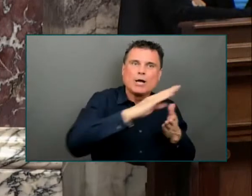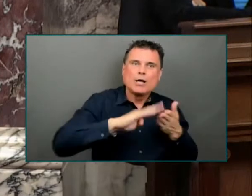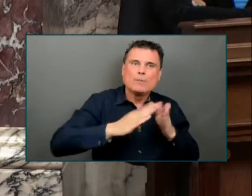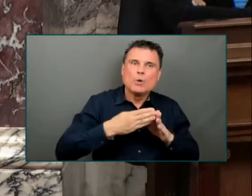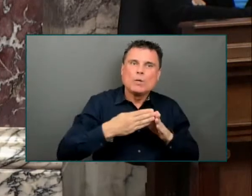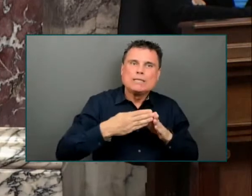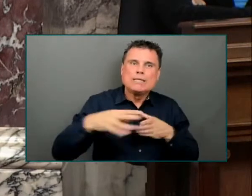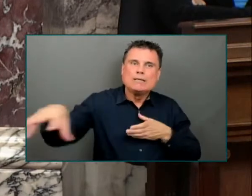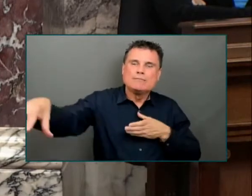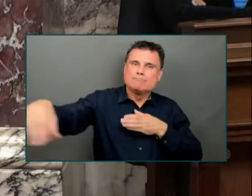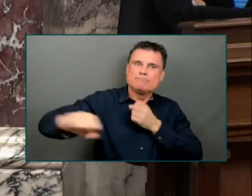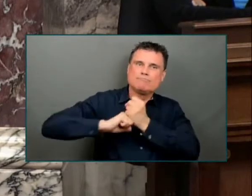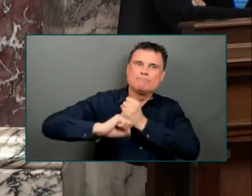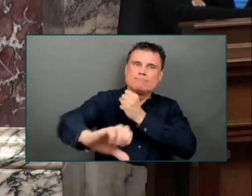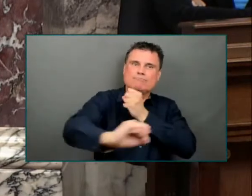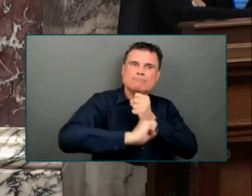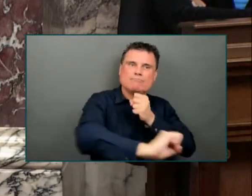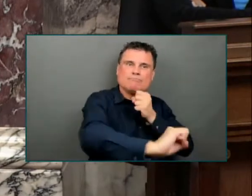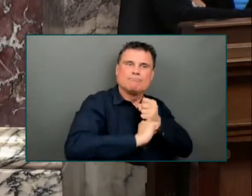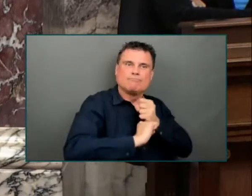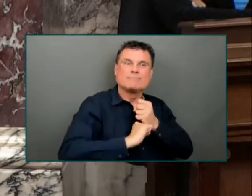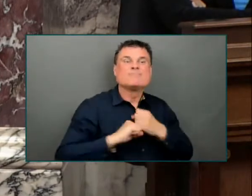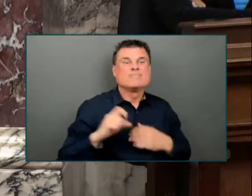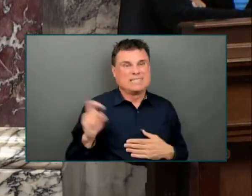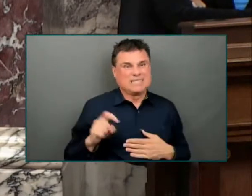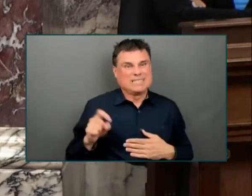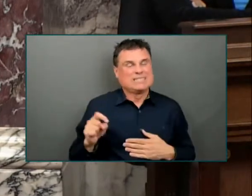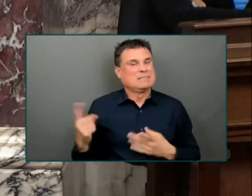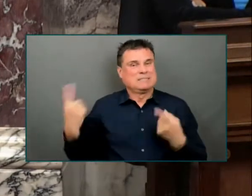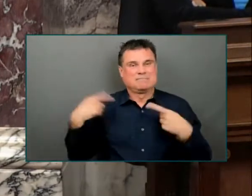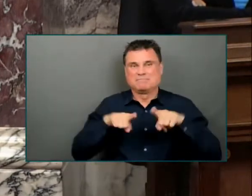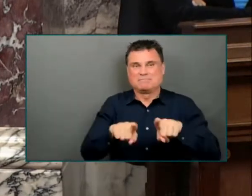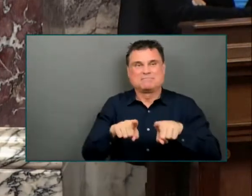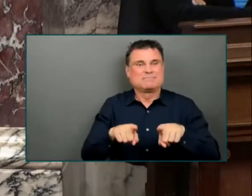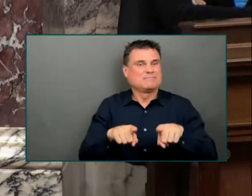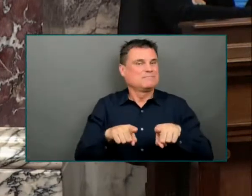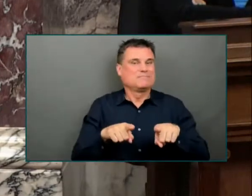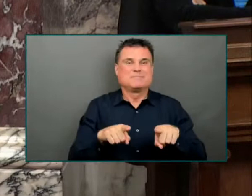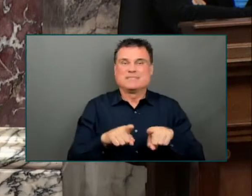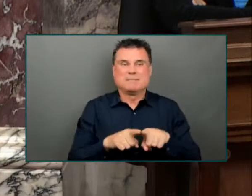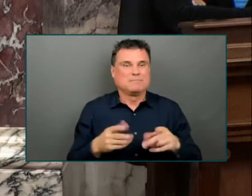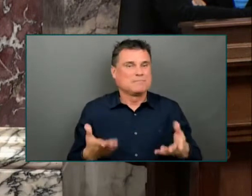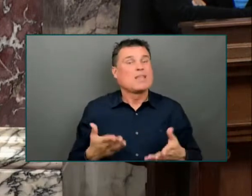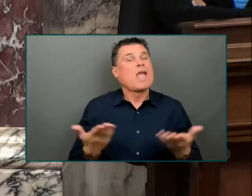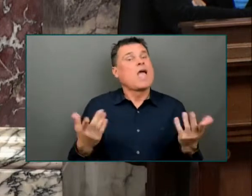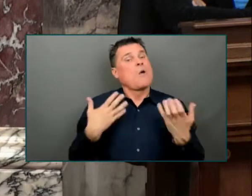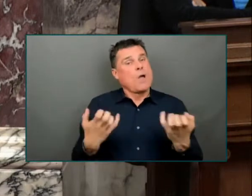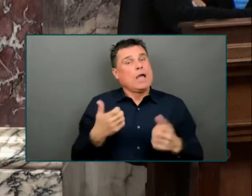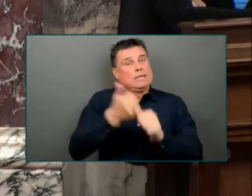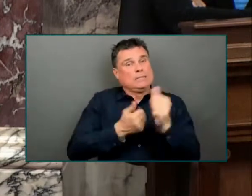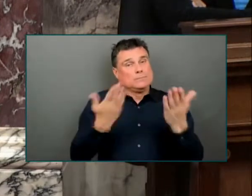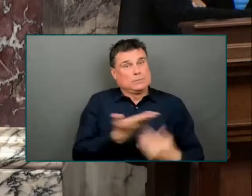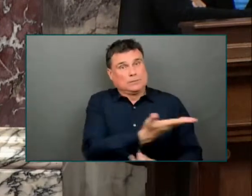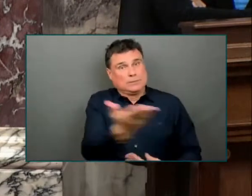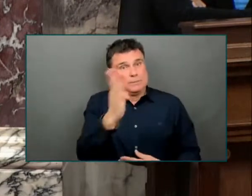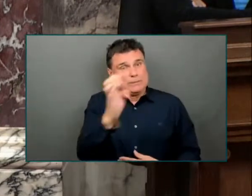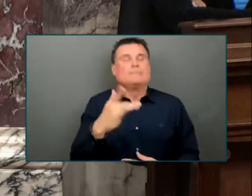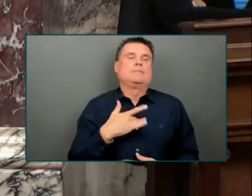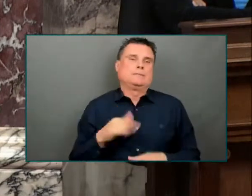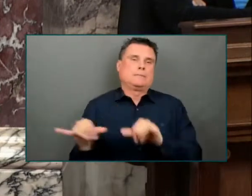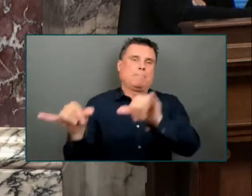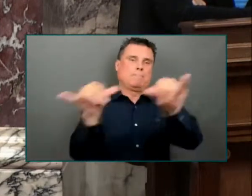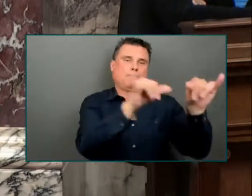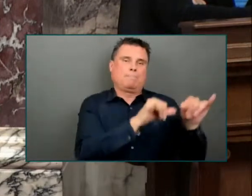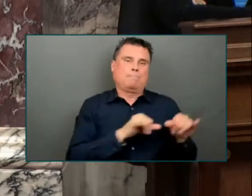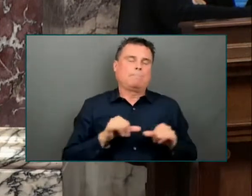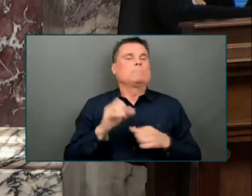British Columbian to feel the same way. I want them to know that we have their backs, no matter what.